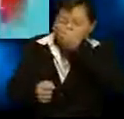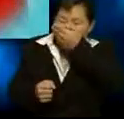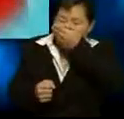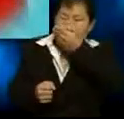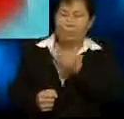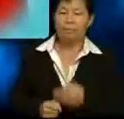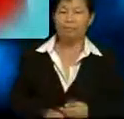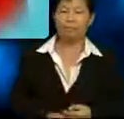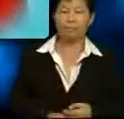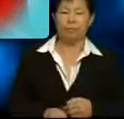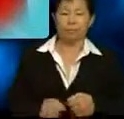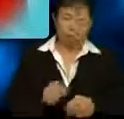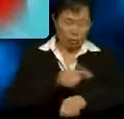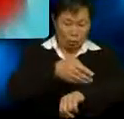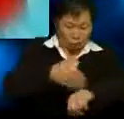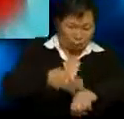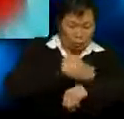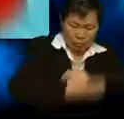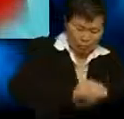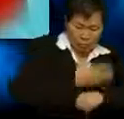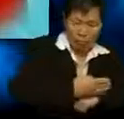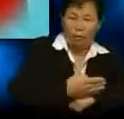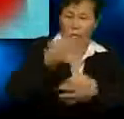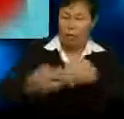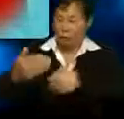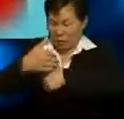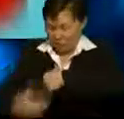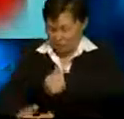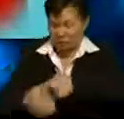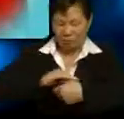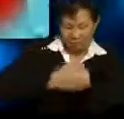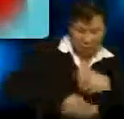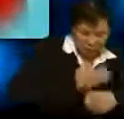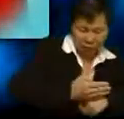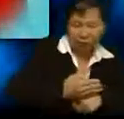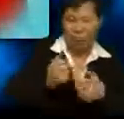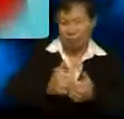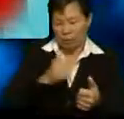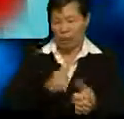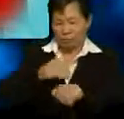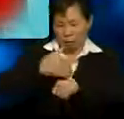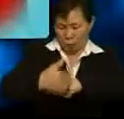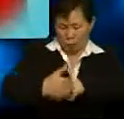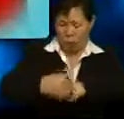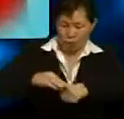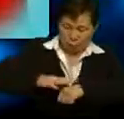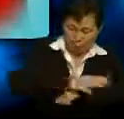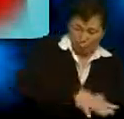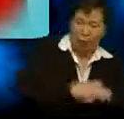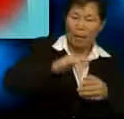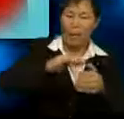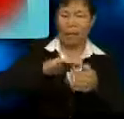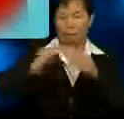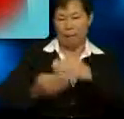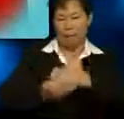Covering wounds. If you hurt yourself, cover your wound. This can prevent the wound from being infected by